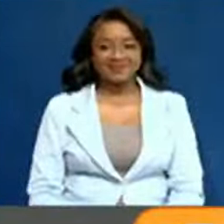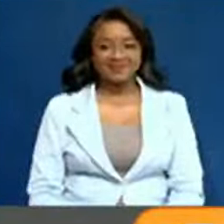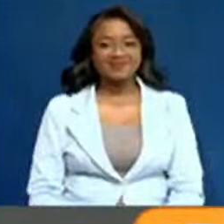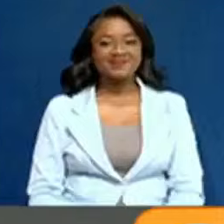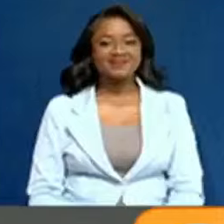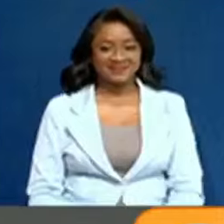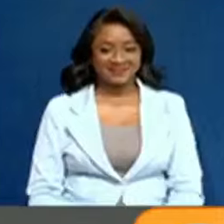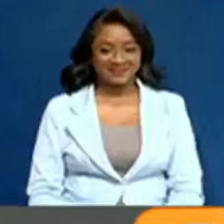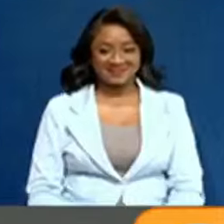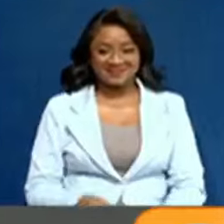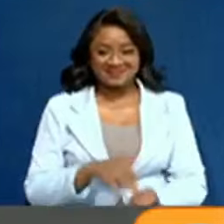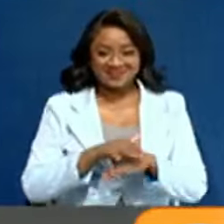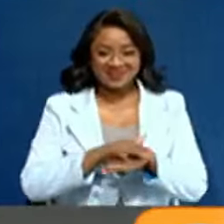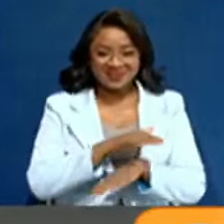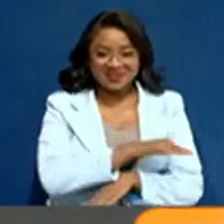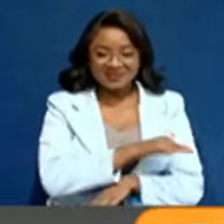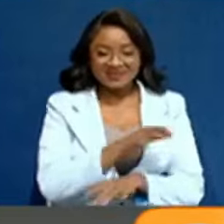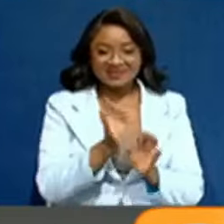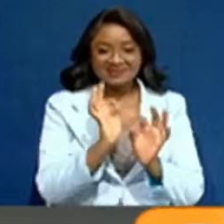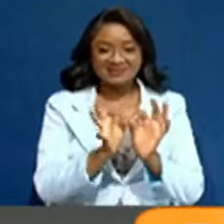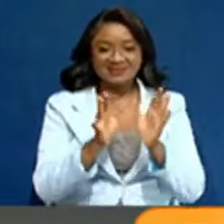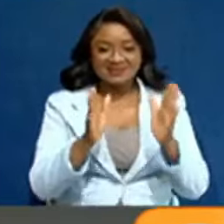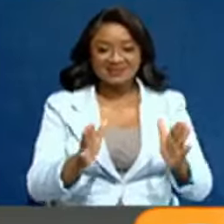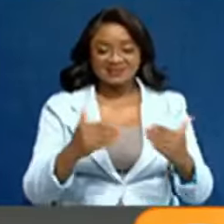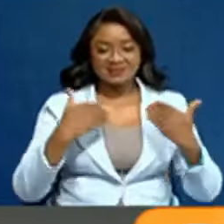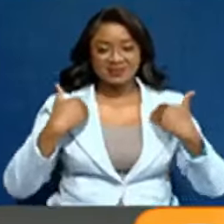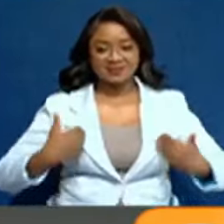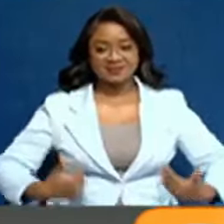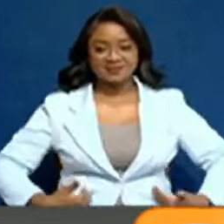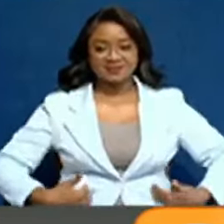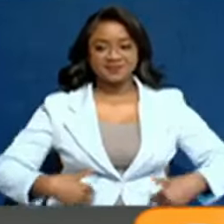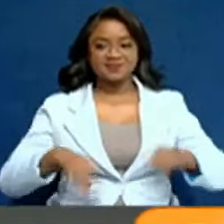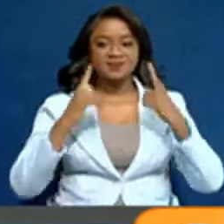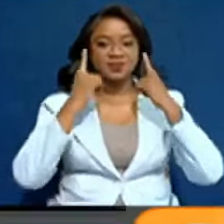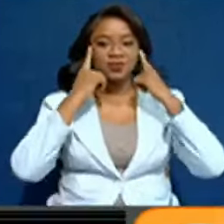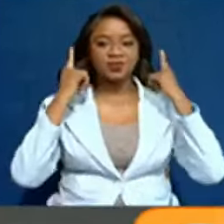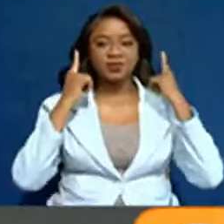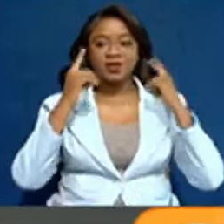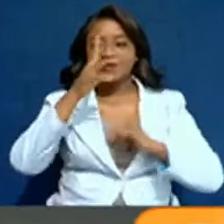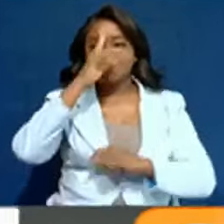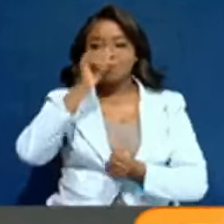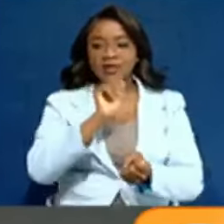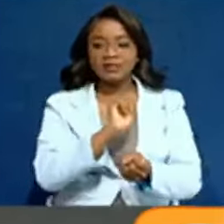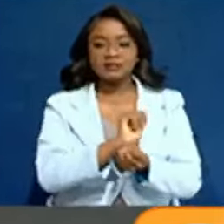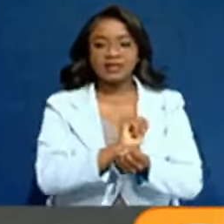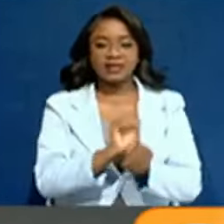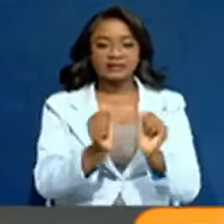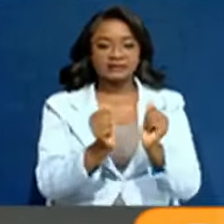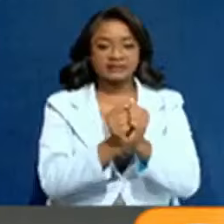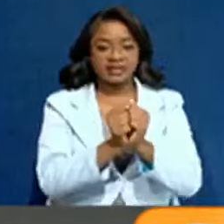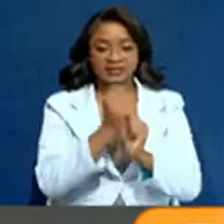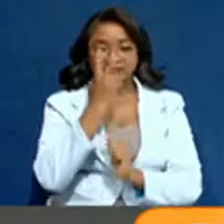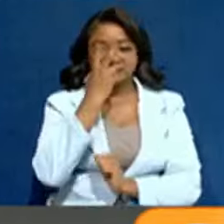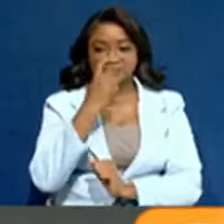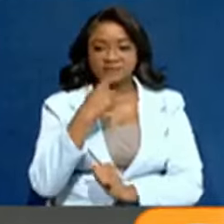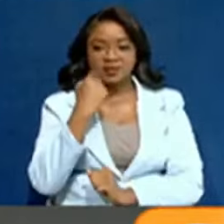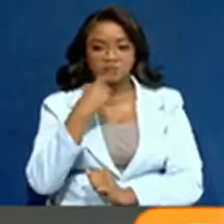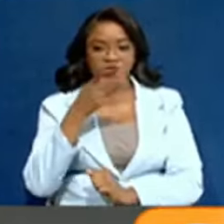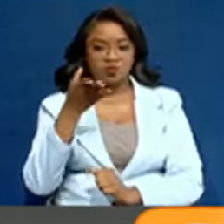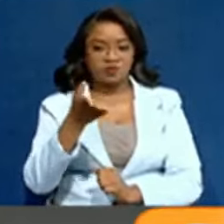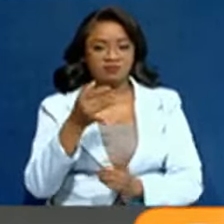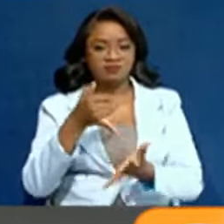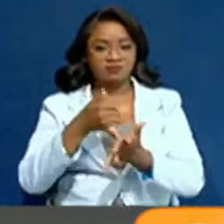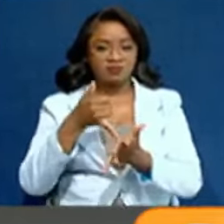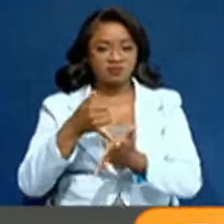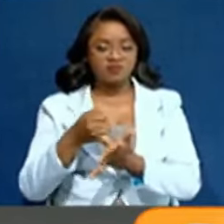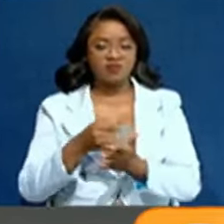Good evening. Our sign language interpreter is Yolan Zale. Now, detectives have arrested 10 suspects believed to be behind a spate of